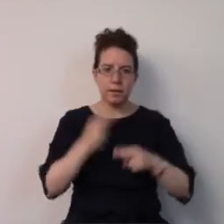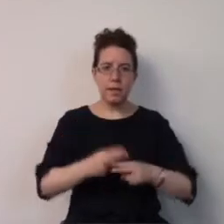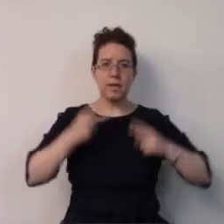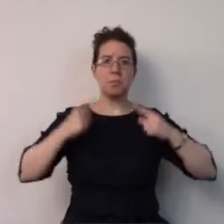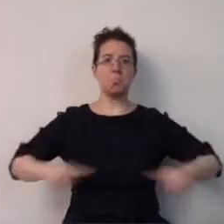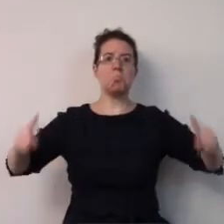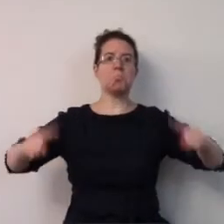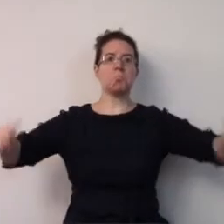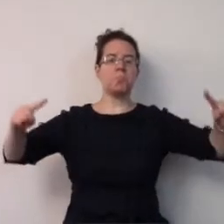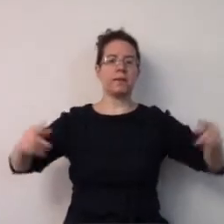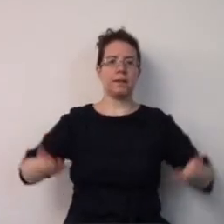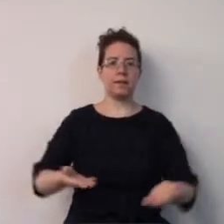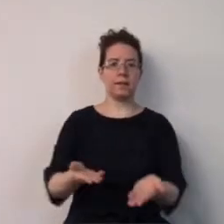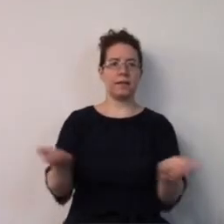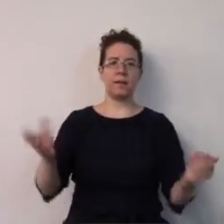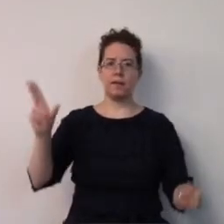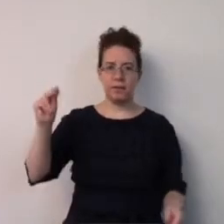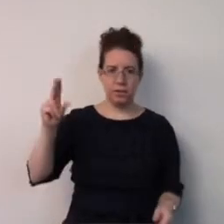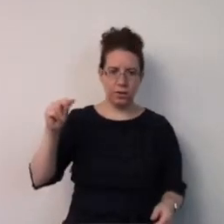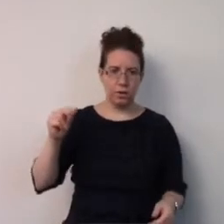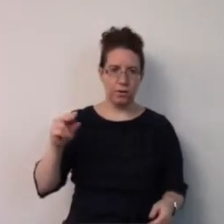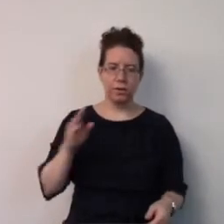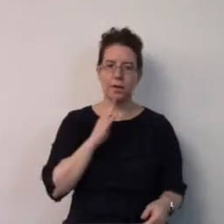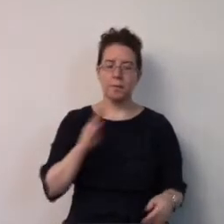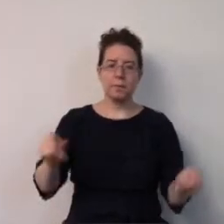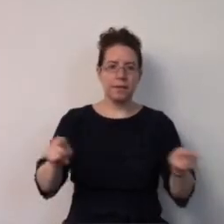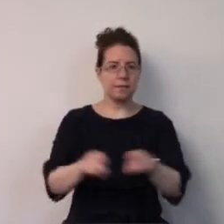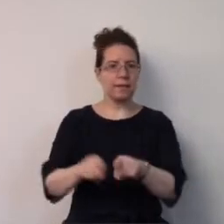of a child, what's meant here.